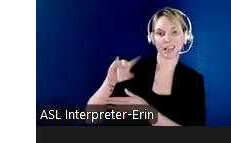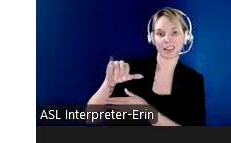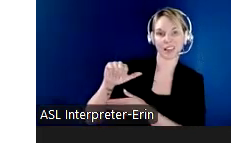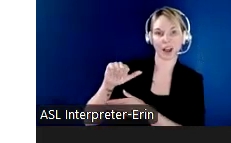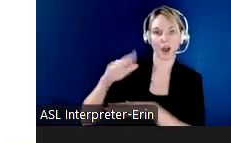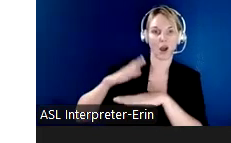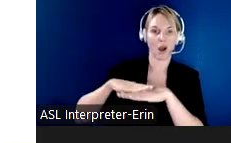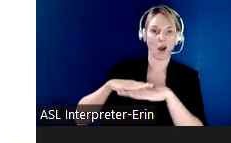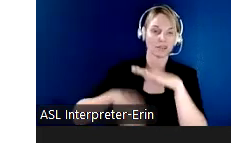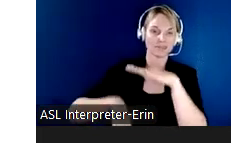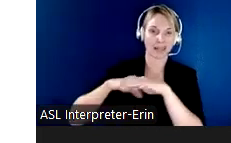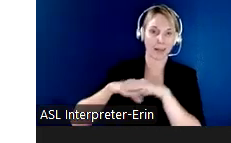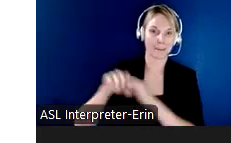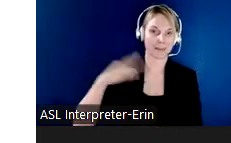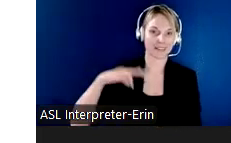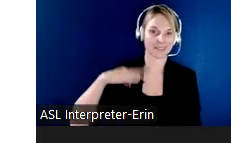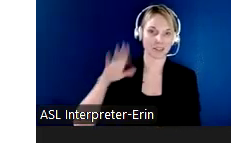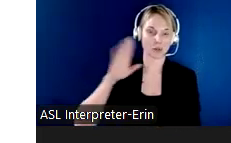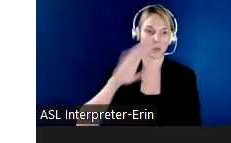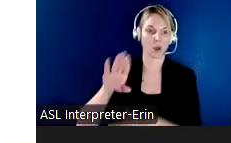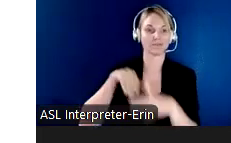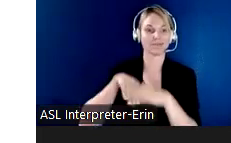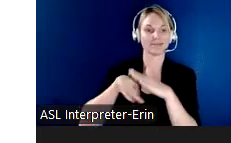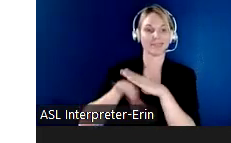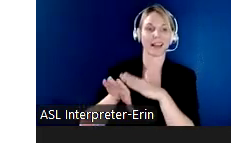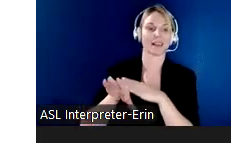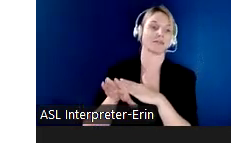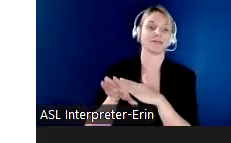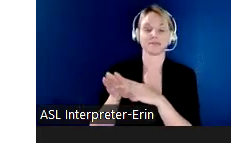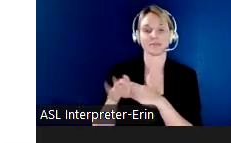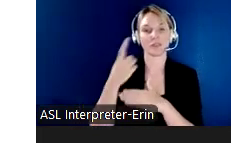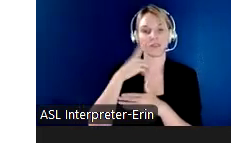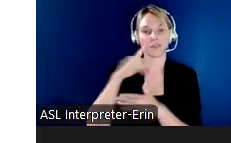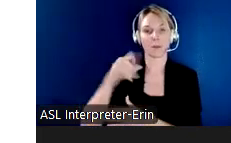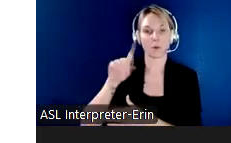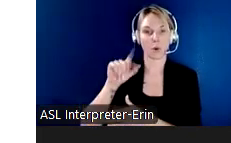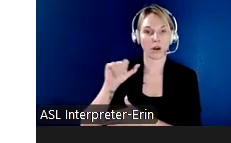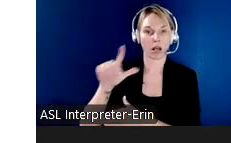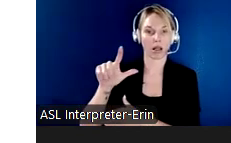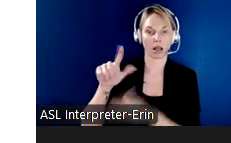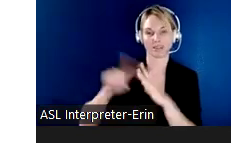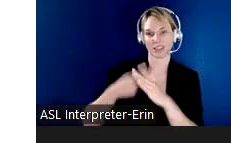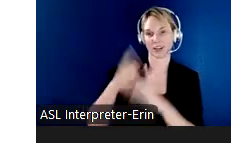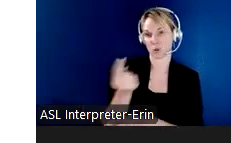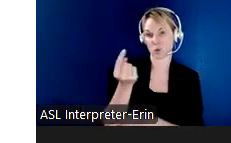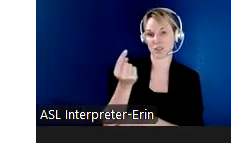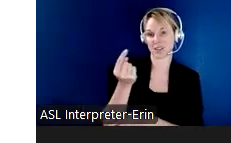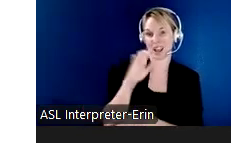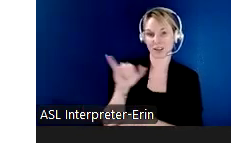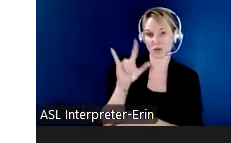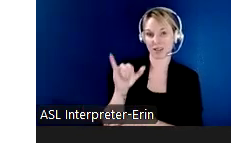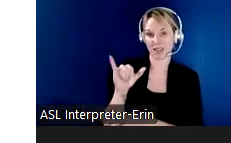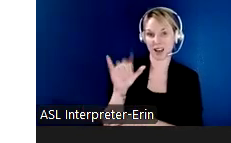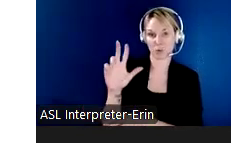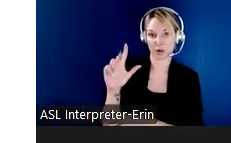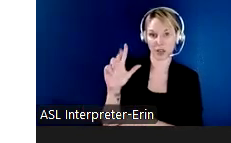to gain limited access to Navia's employer web portal starting on Tuesday, July 23rd. Through